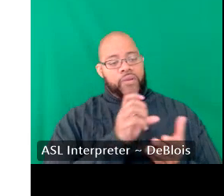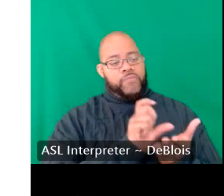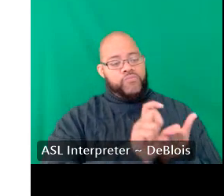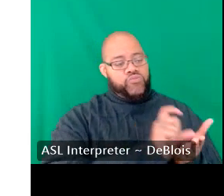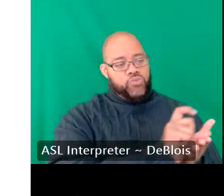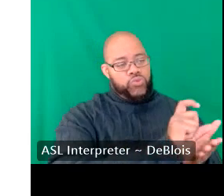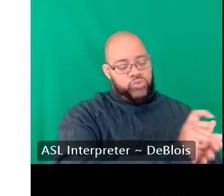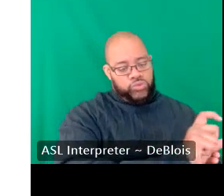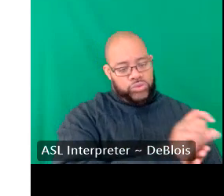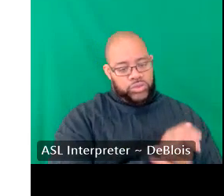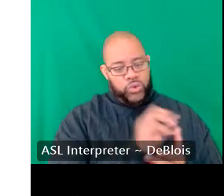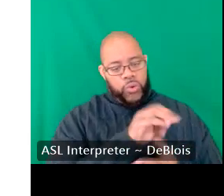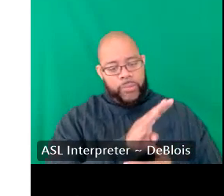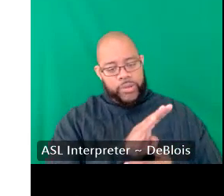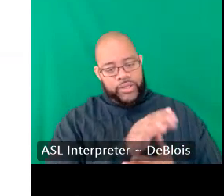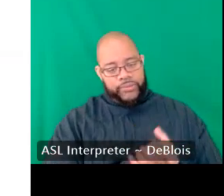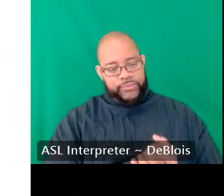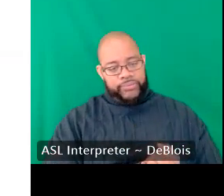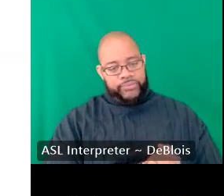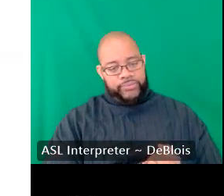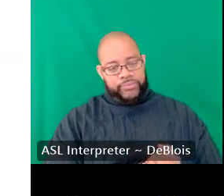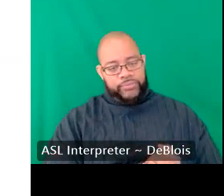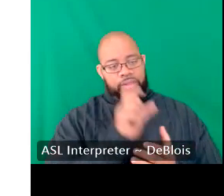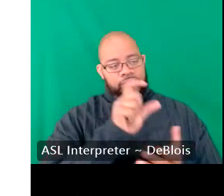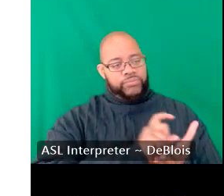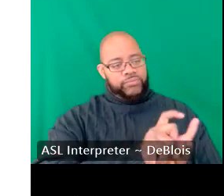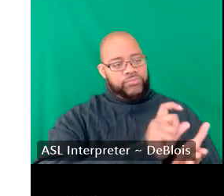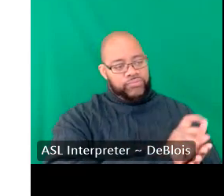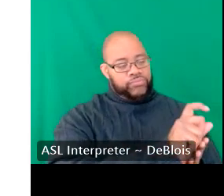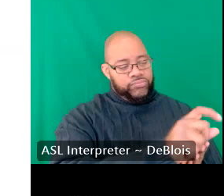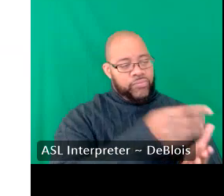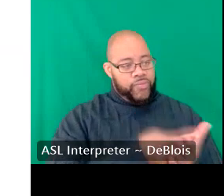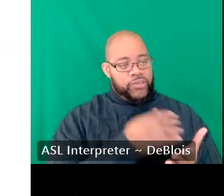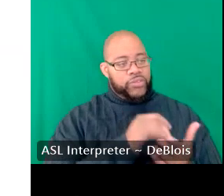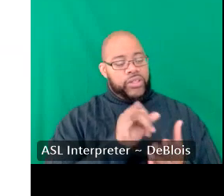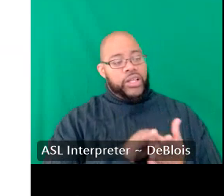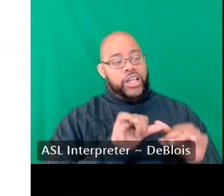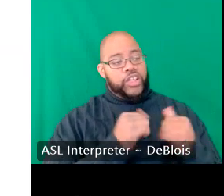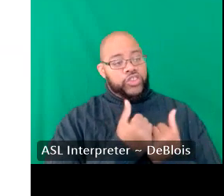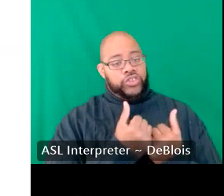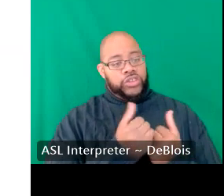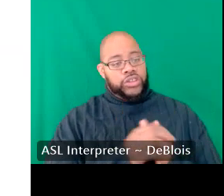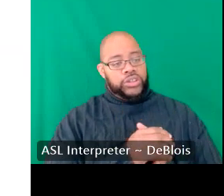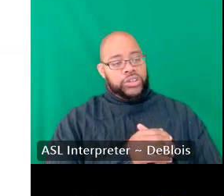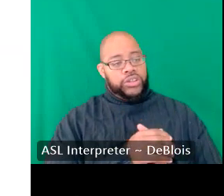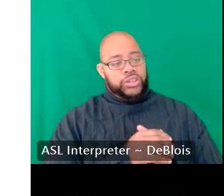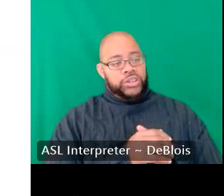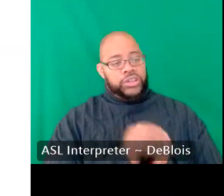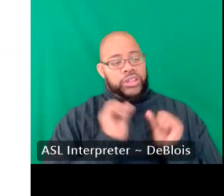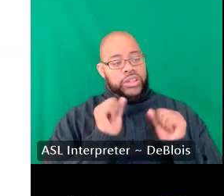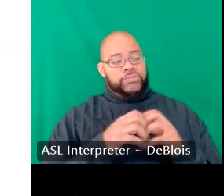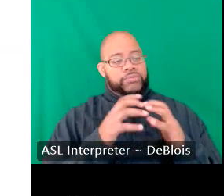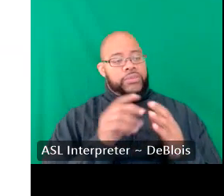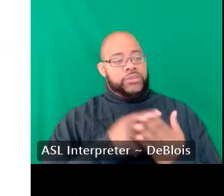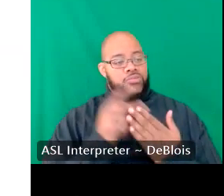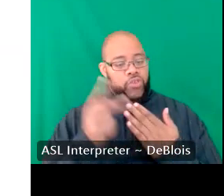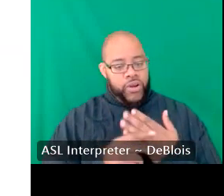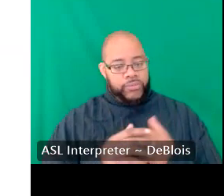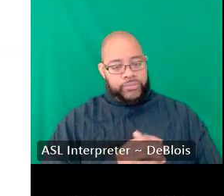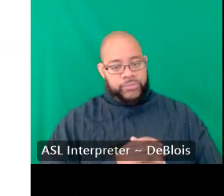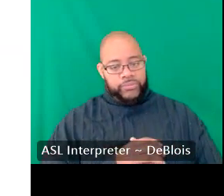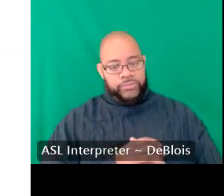funds. OMB has to apportion funds so that agencies can implement their programs and